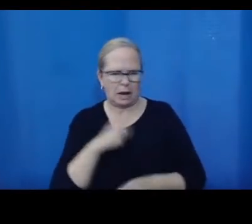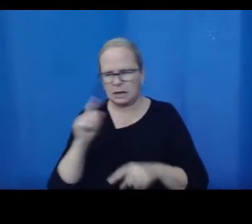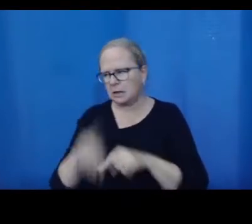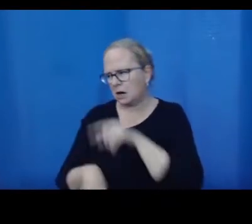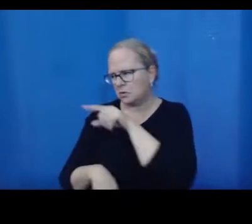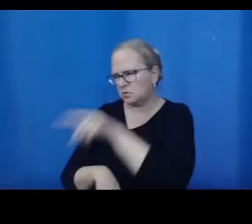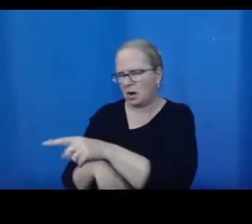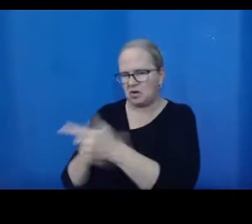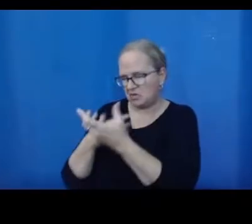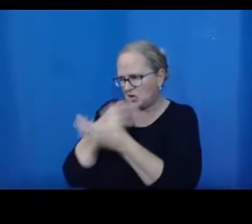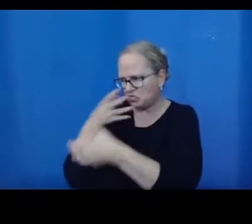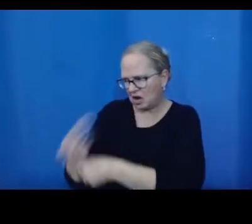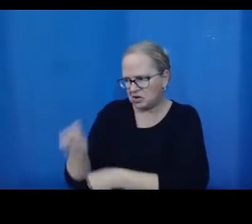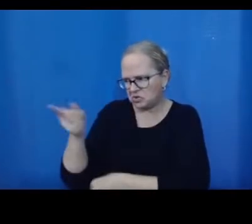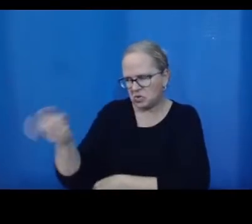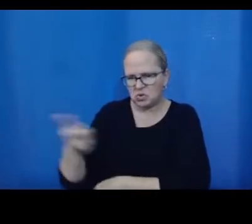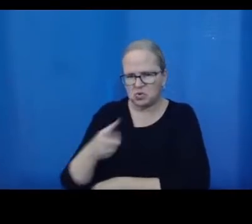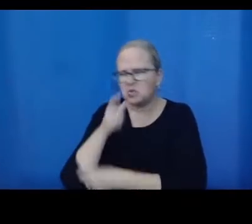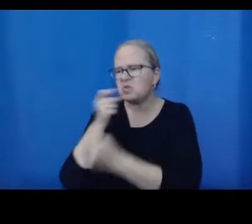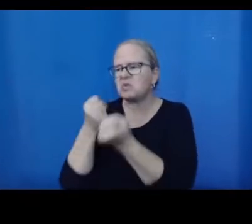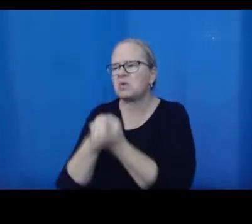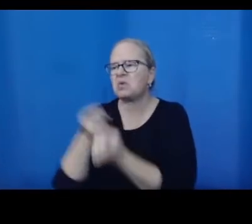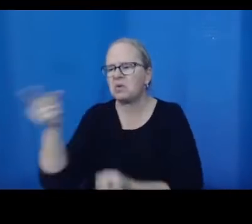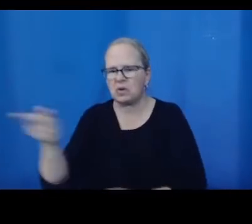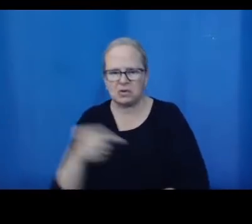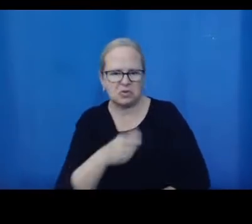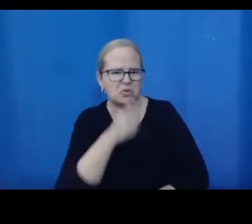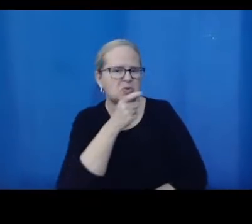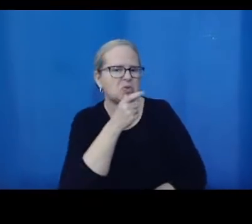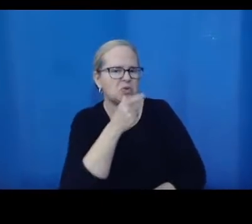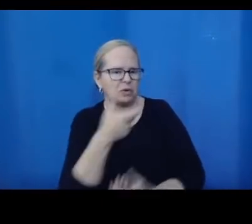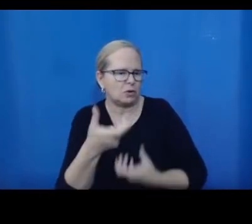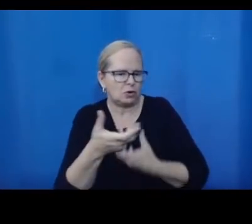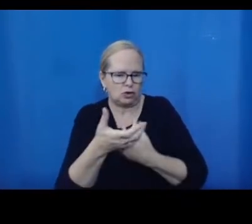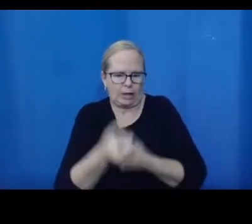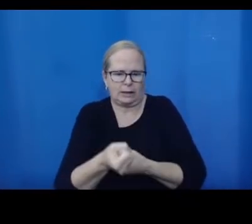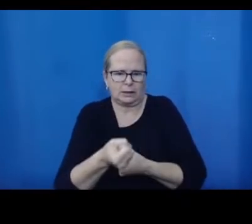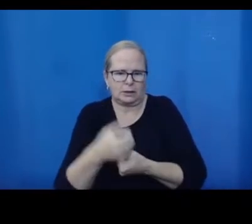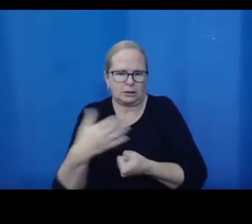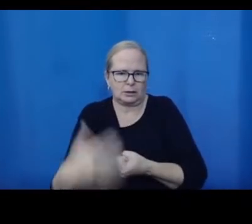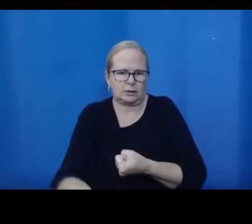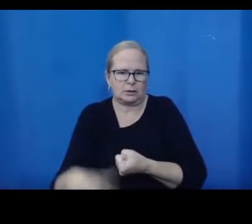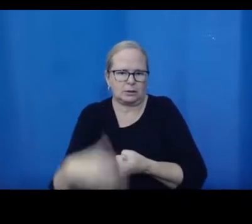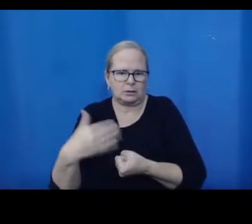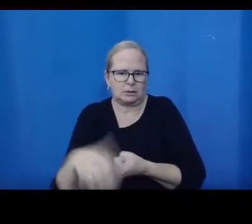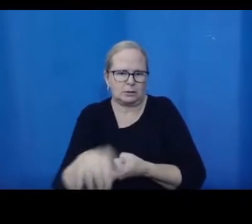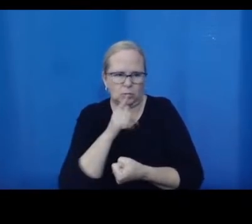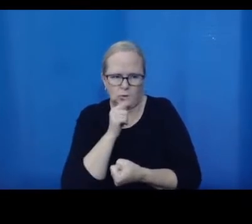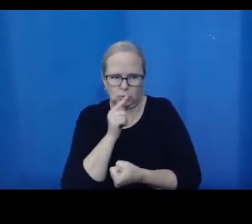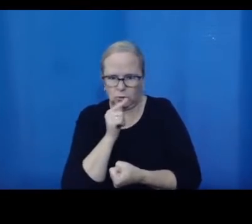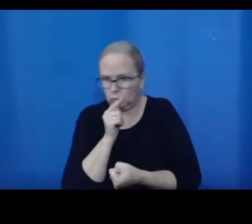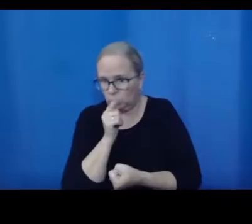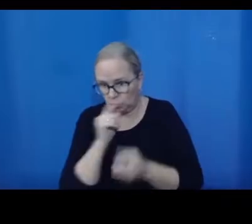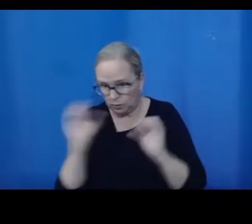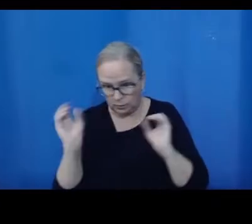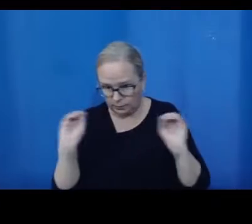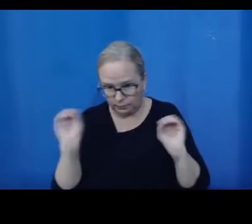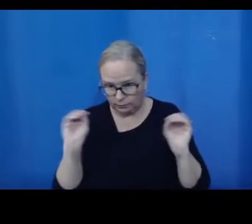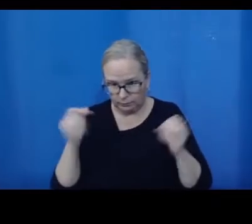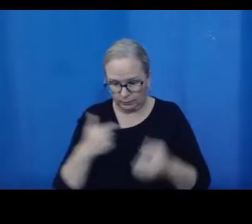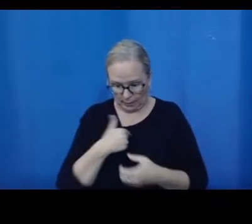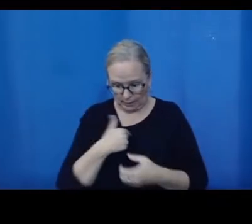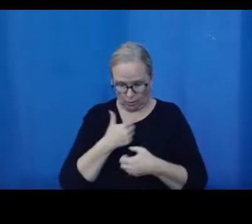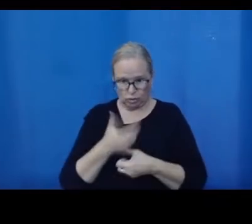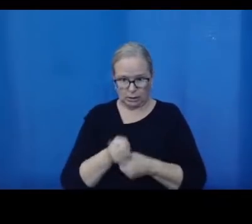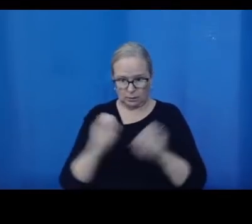thing, is that our ability to trust and feel safe is partially based on our communities and how we interact with each